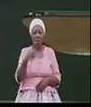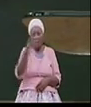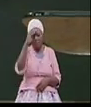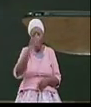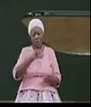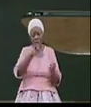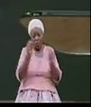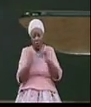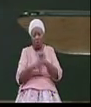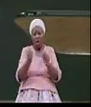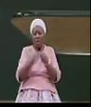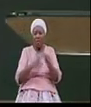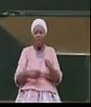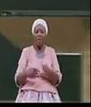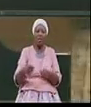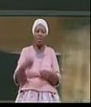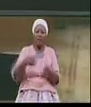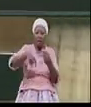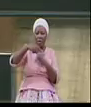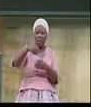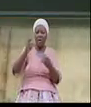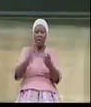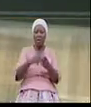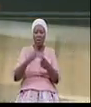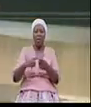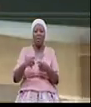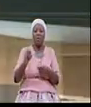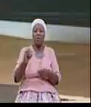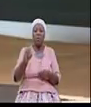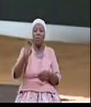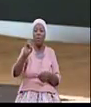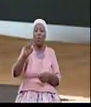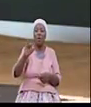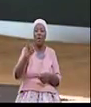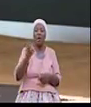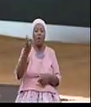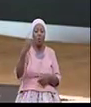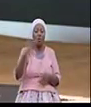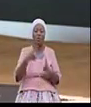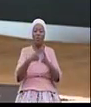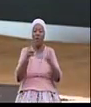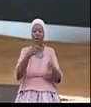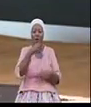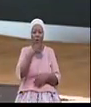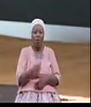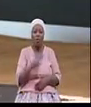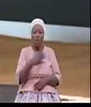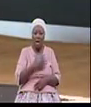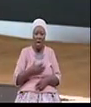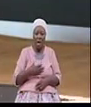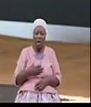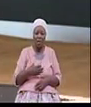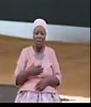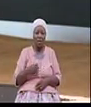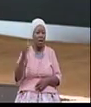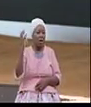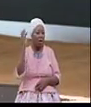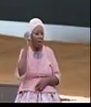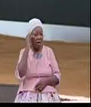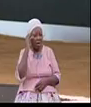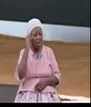whole faith upside down. And so Eli was very old and